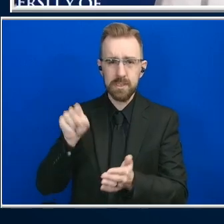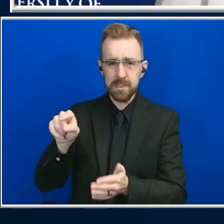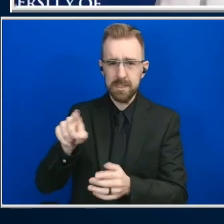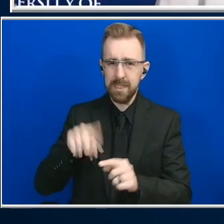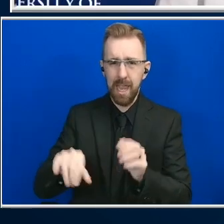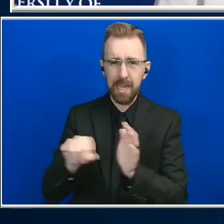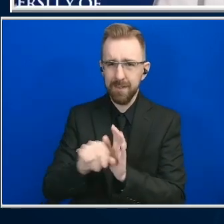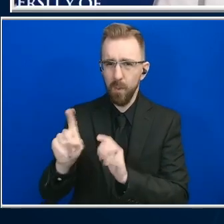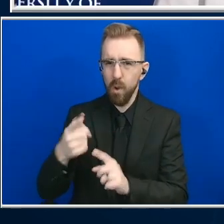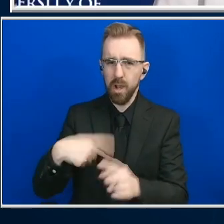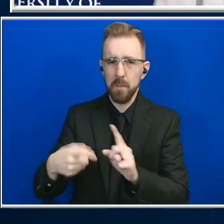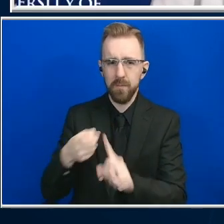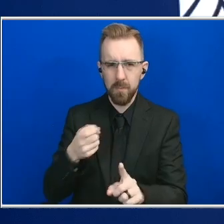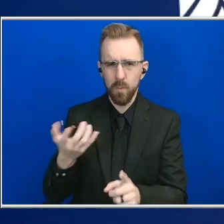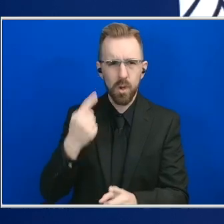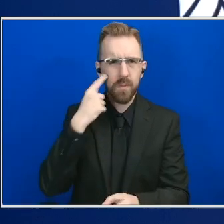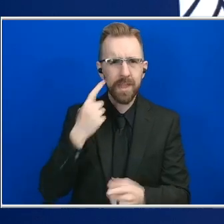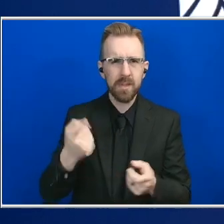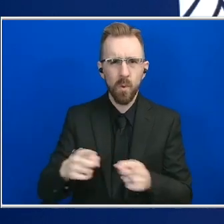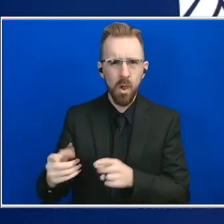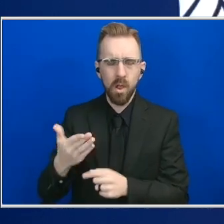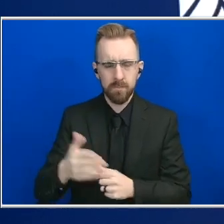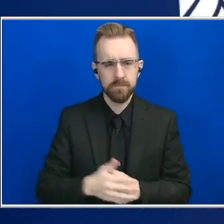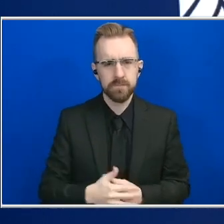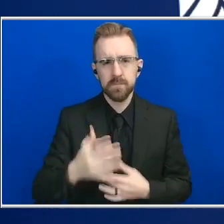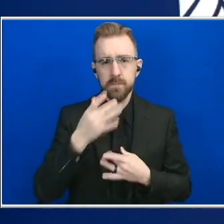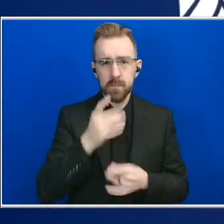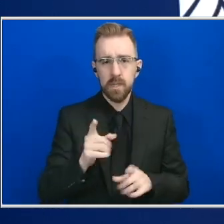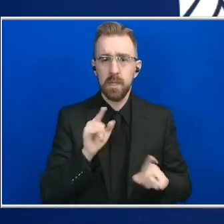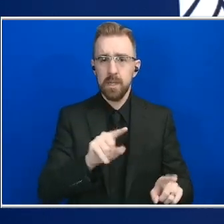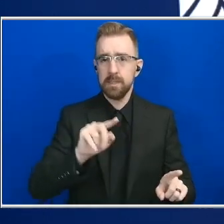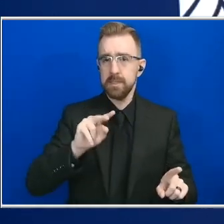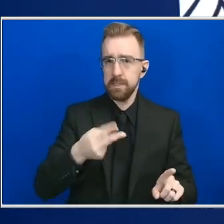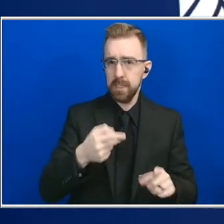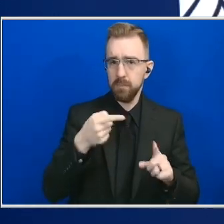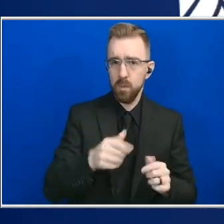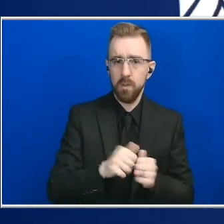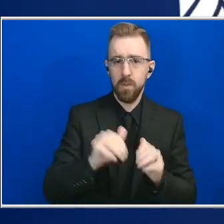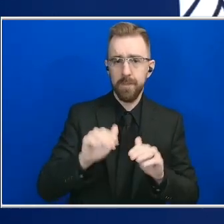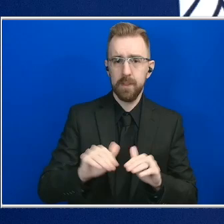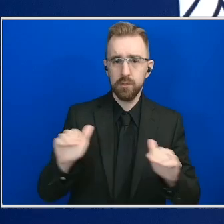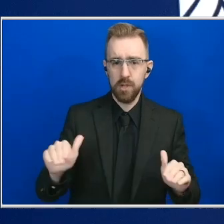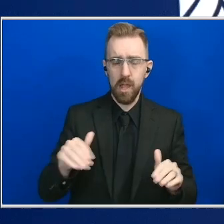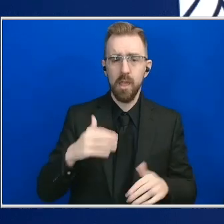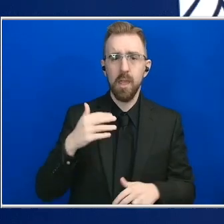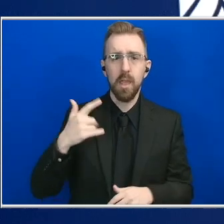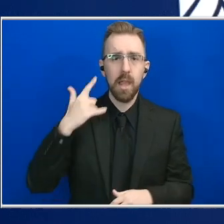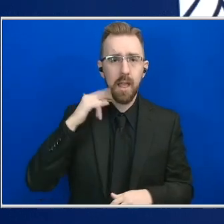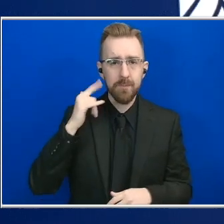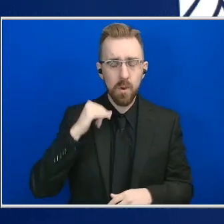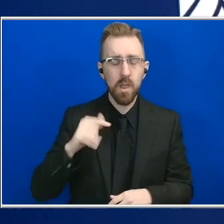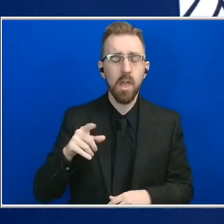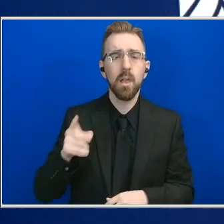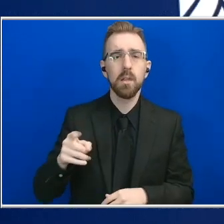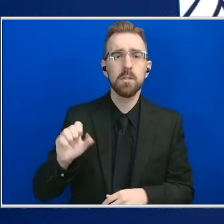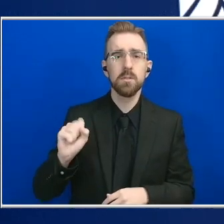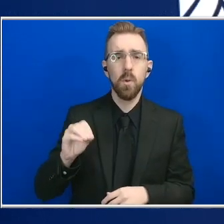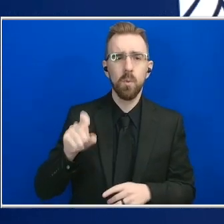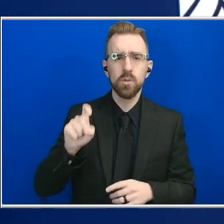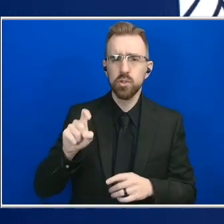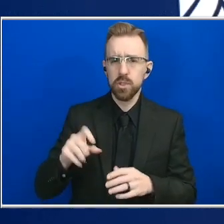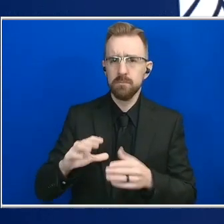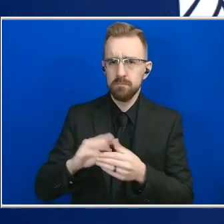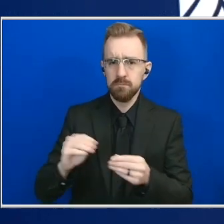do you think is going on? Yeah, interestingly, going to that second point with the child in California, so far we should state that from